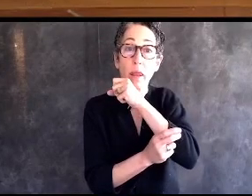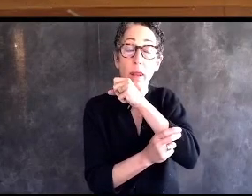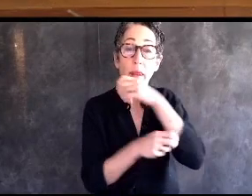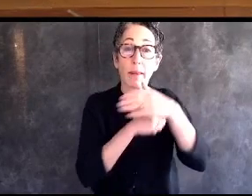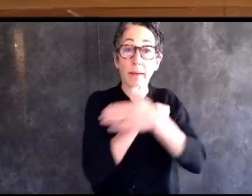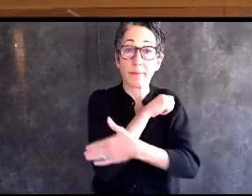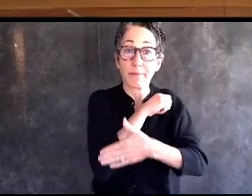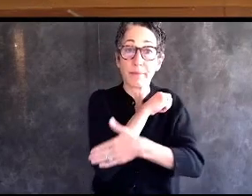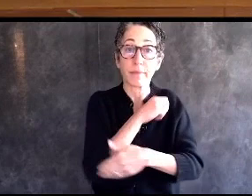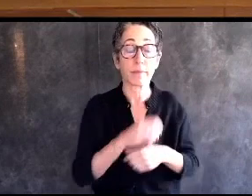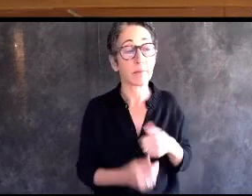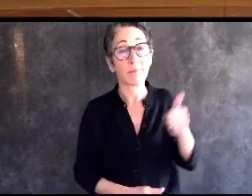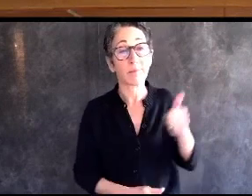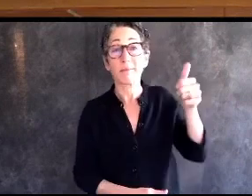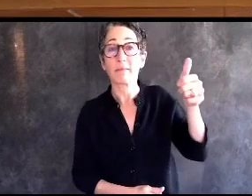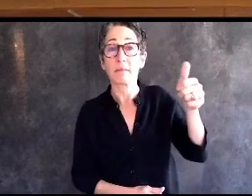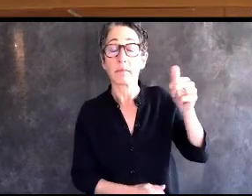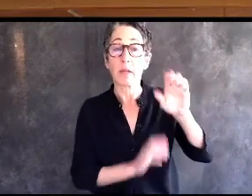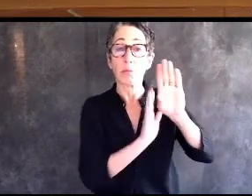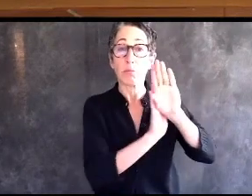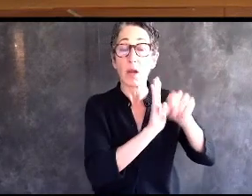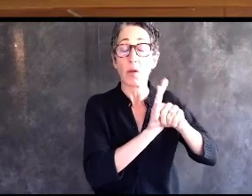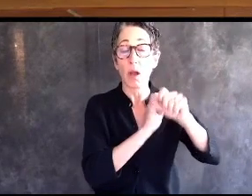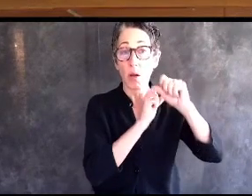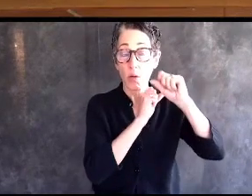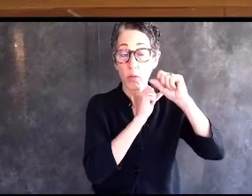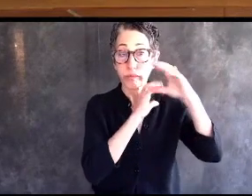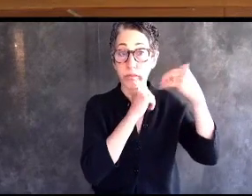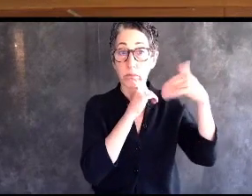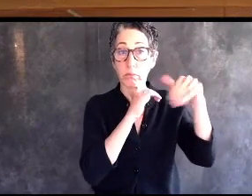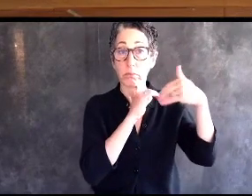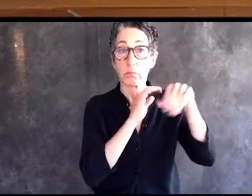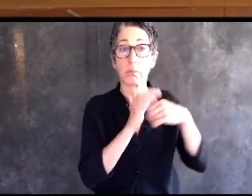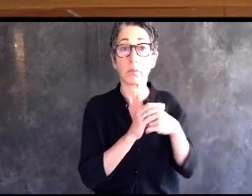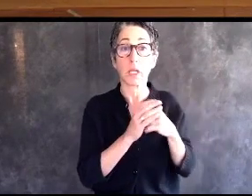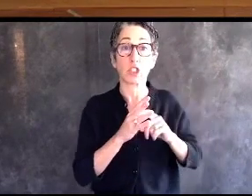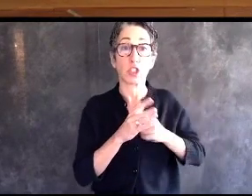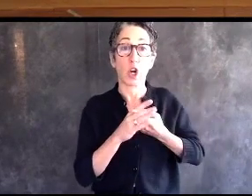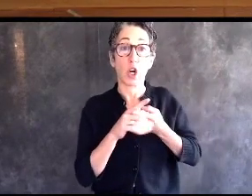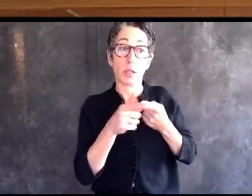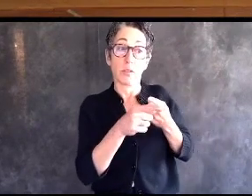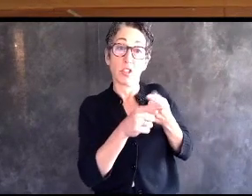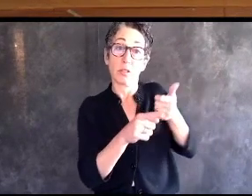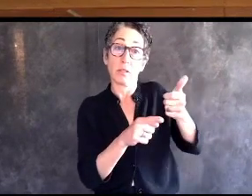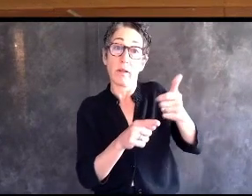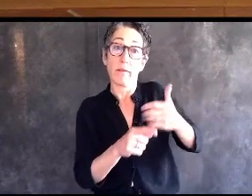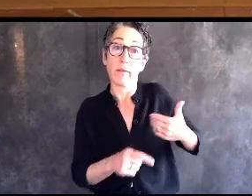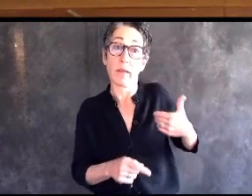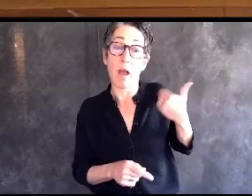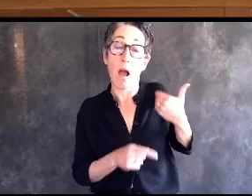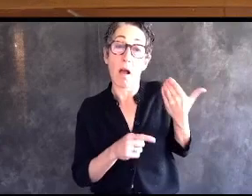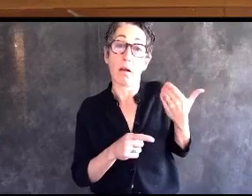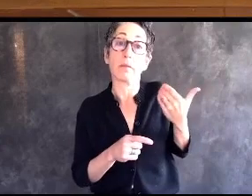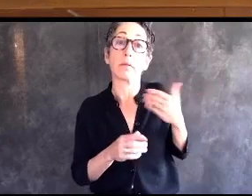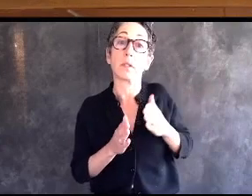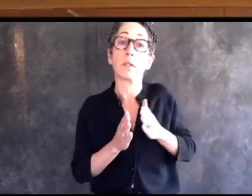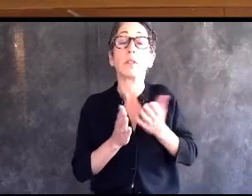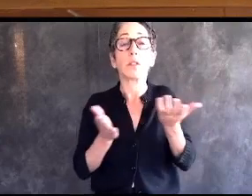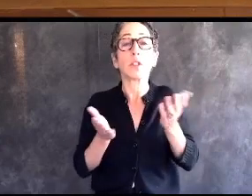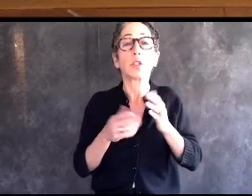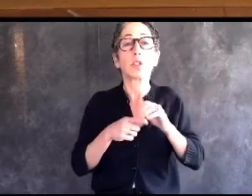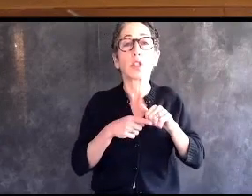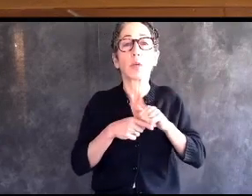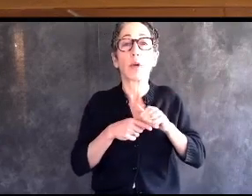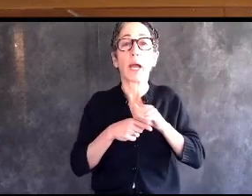amazing background. And it started as a child. She practiced Taoism to moderate strong emotions